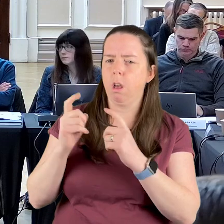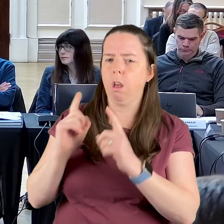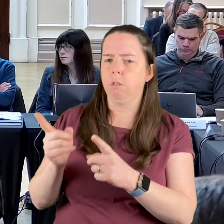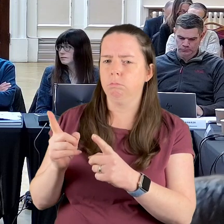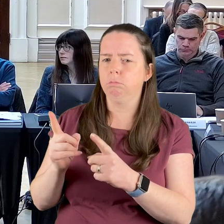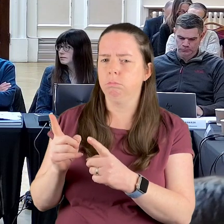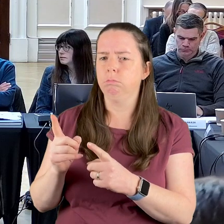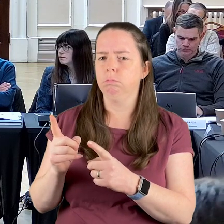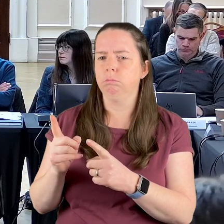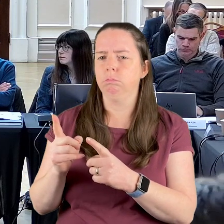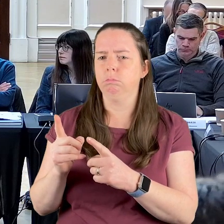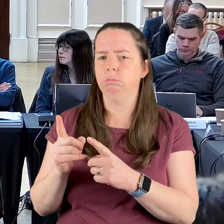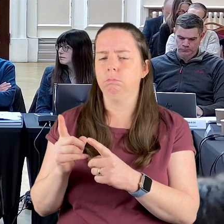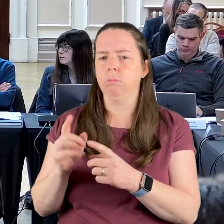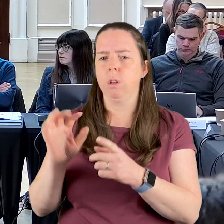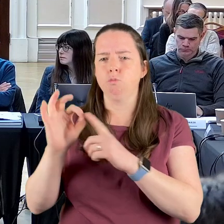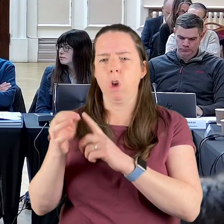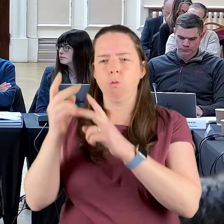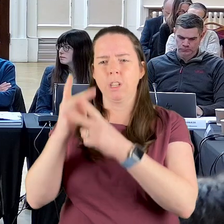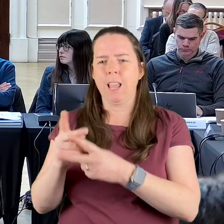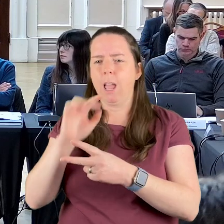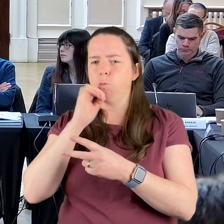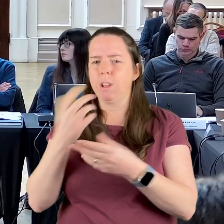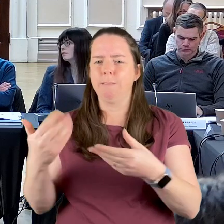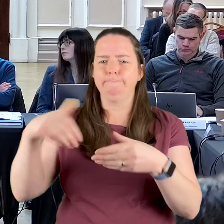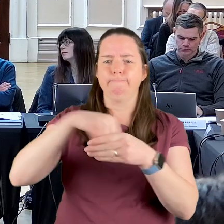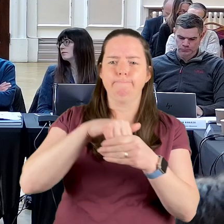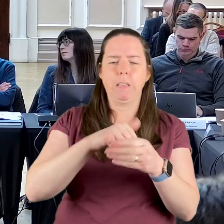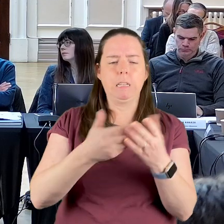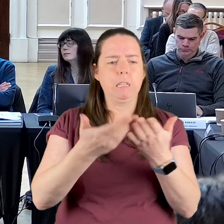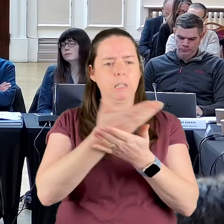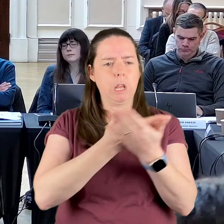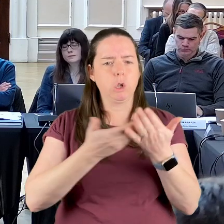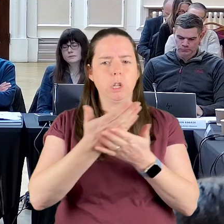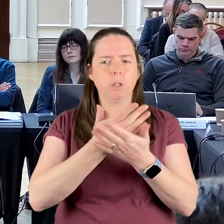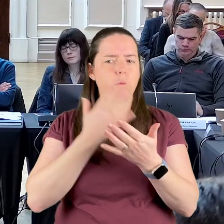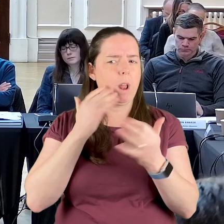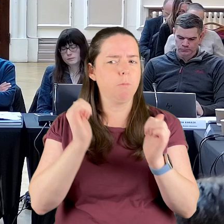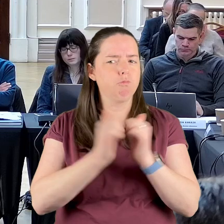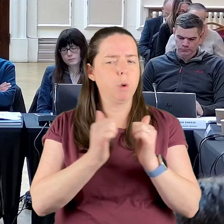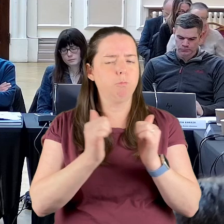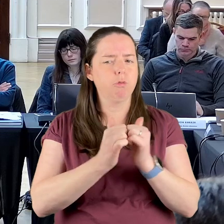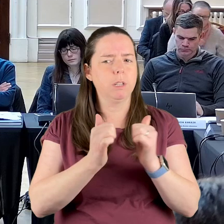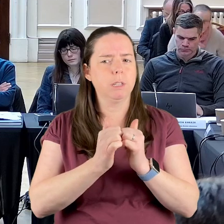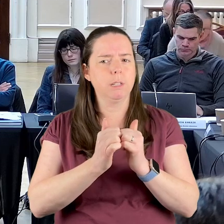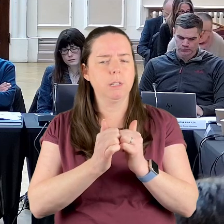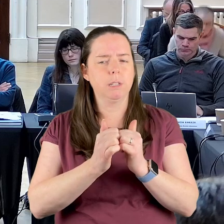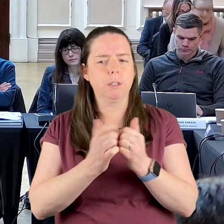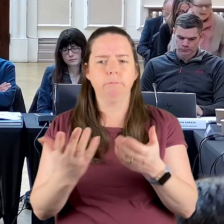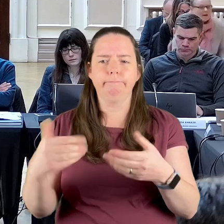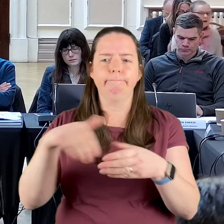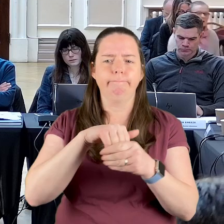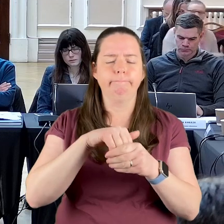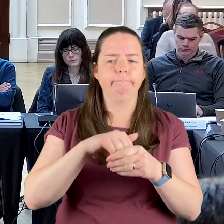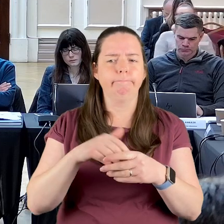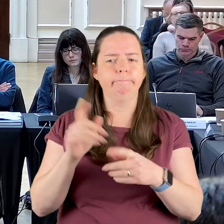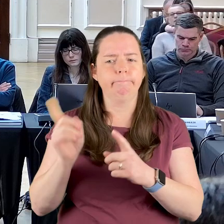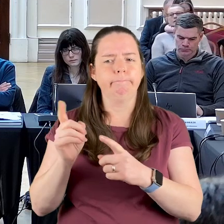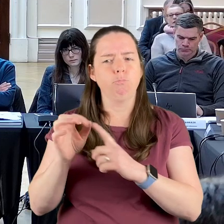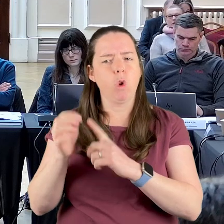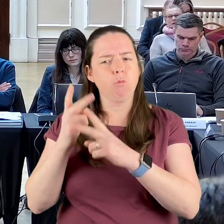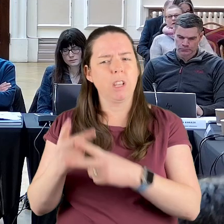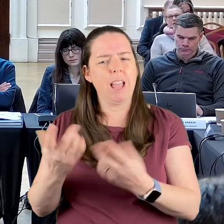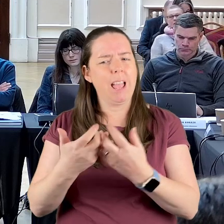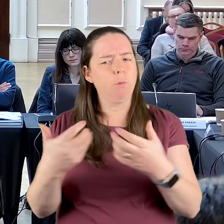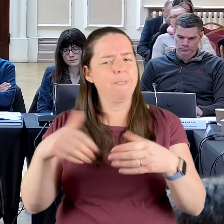that patient is then involved in a significant incident. And I wonder how primary care will be brought in to